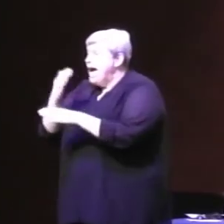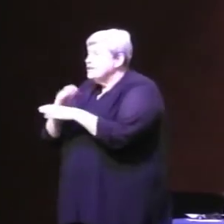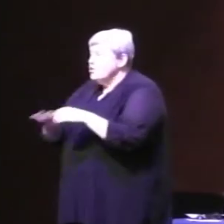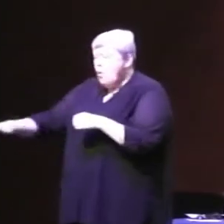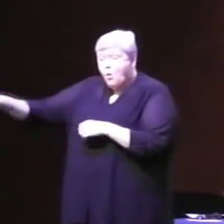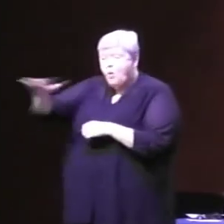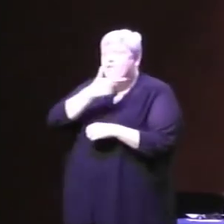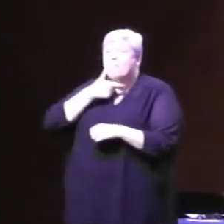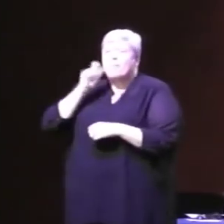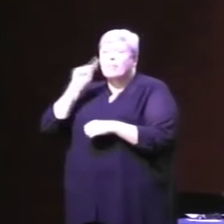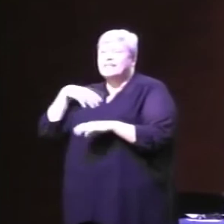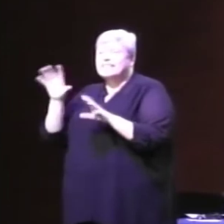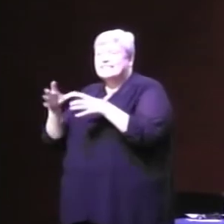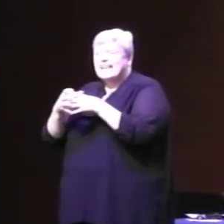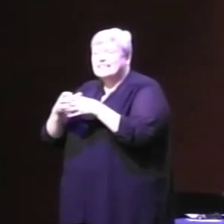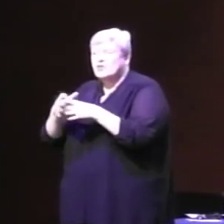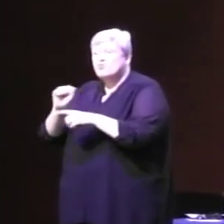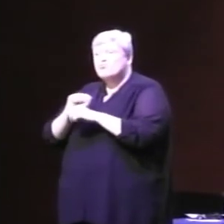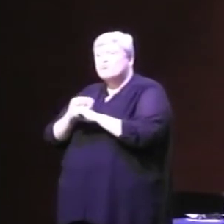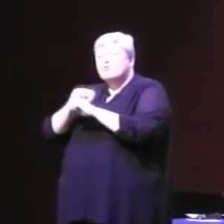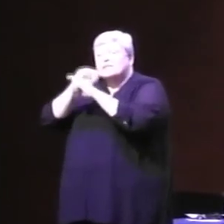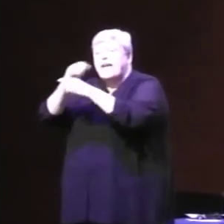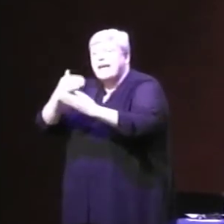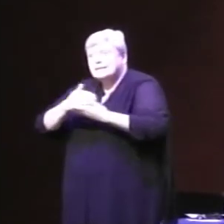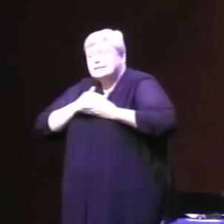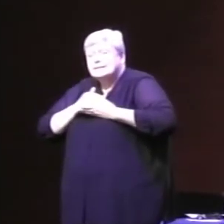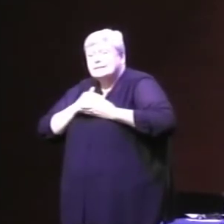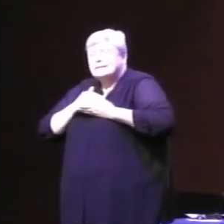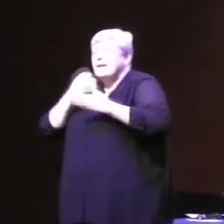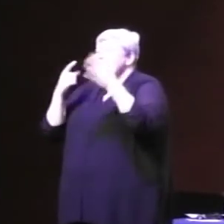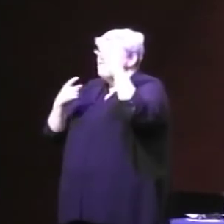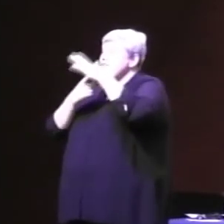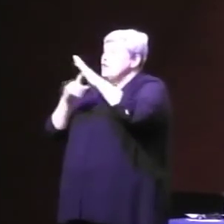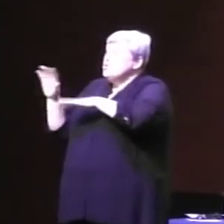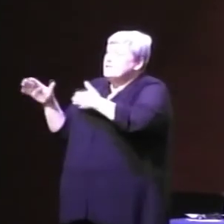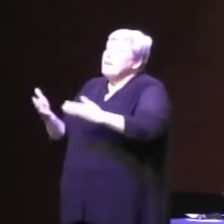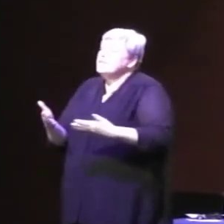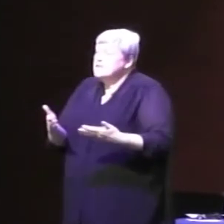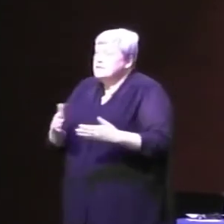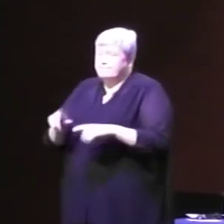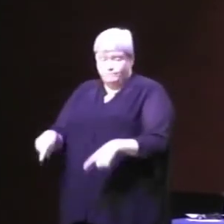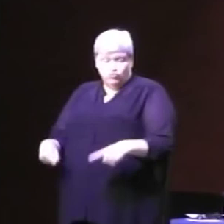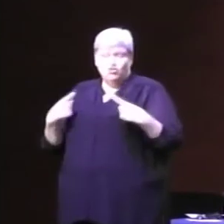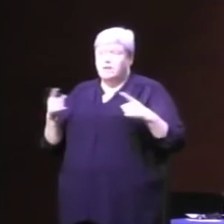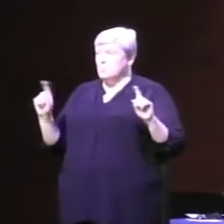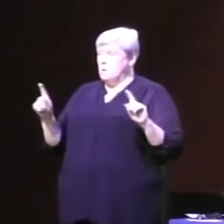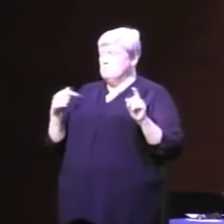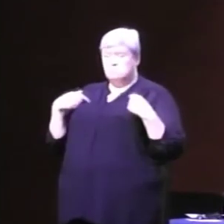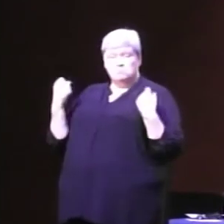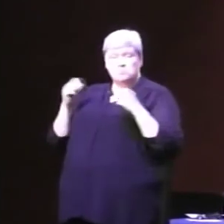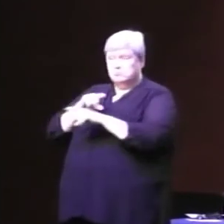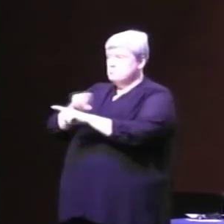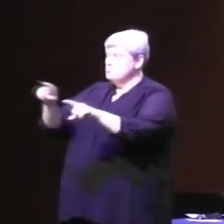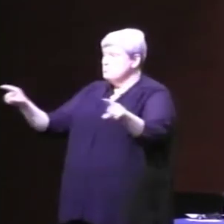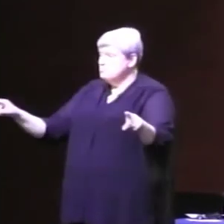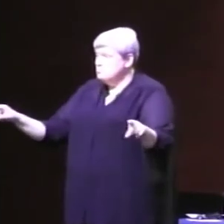sector to protect these vital services. Our challenge, and we are sending out this challenge